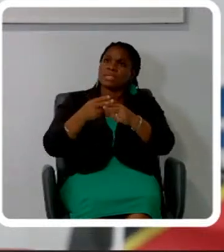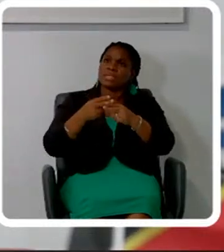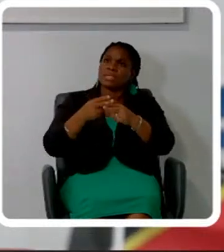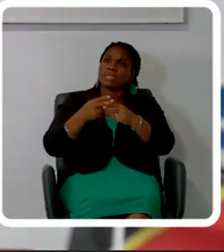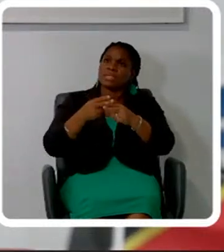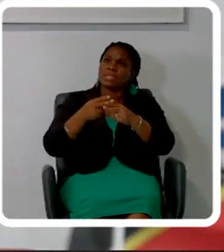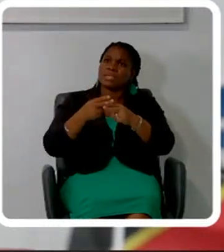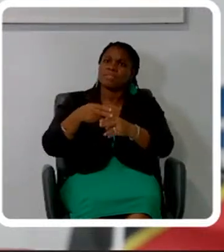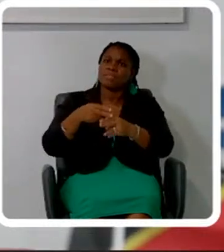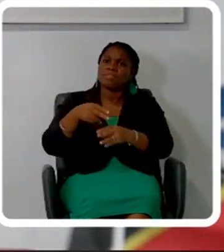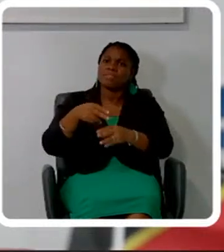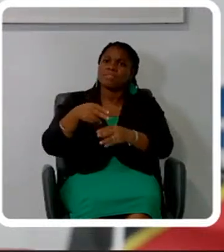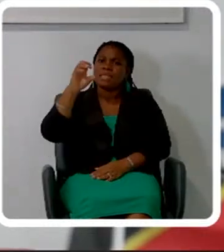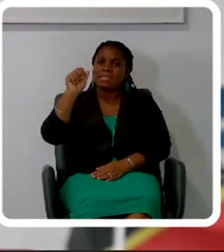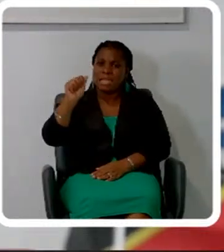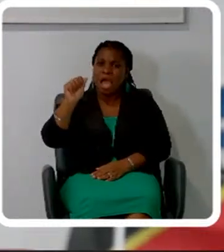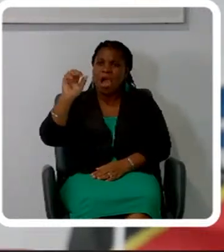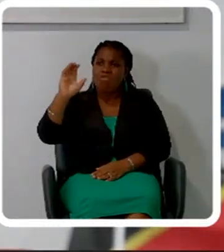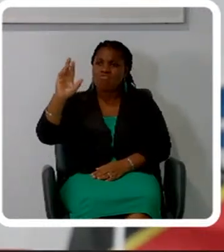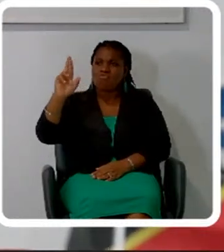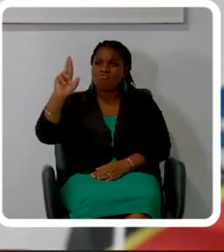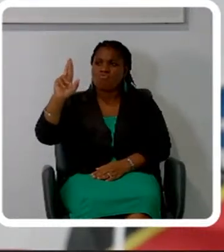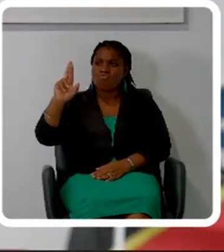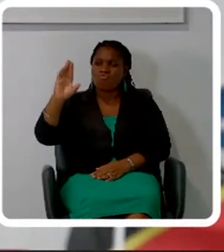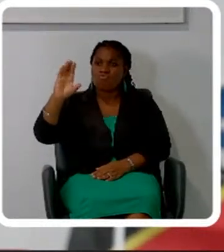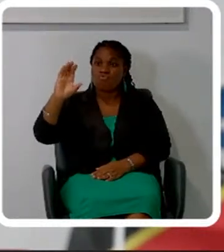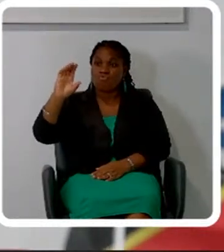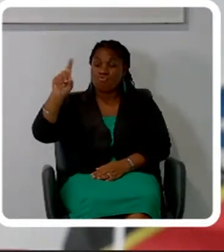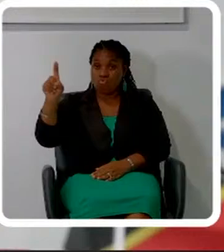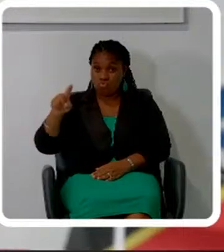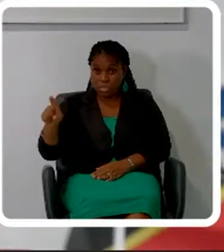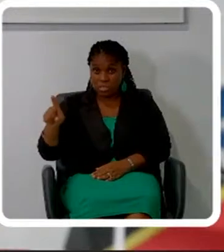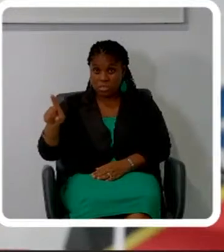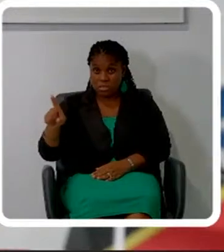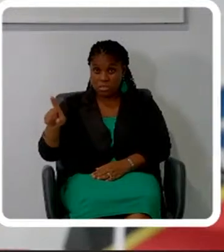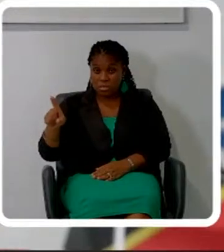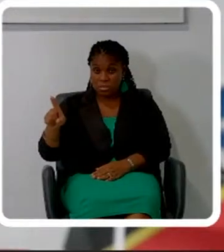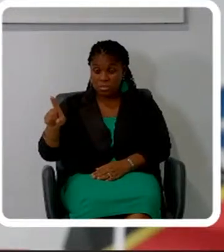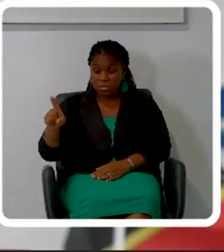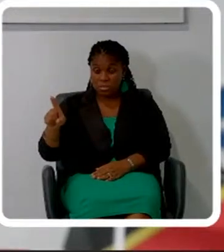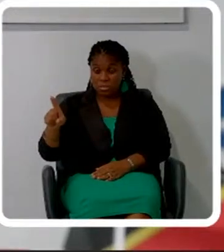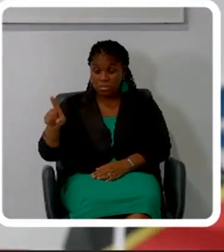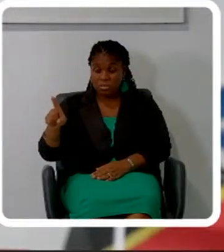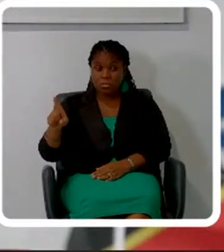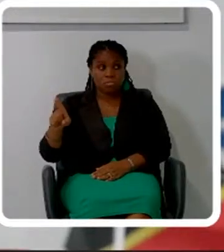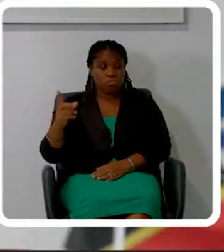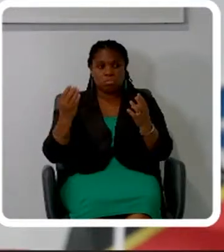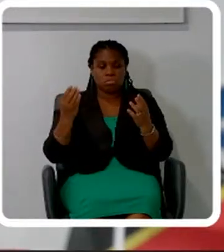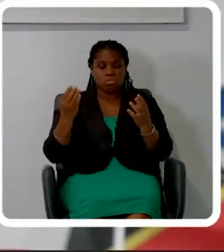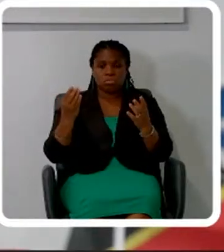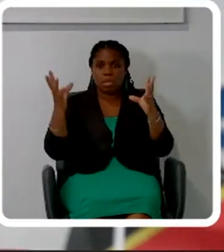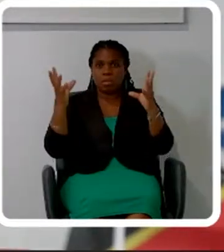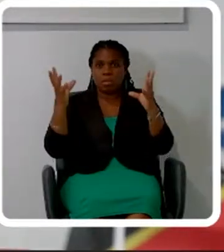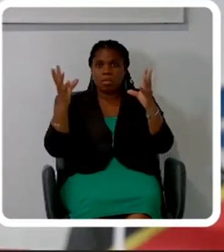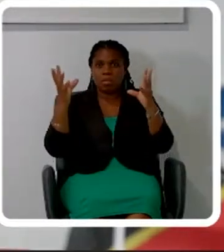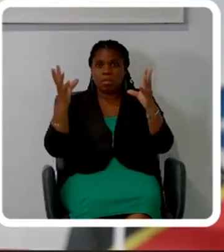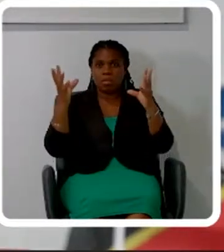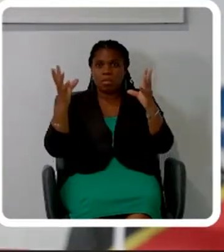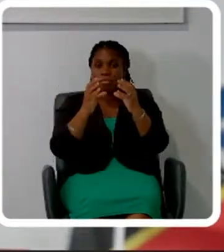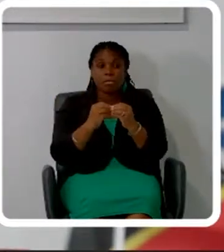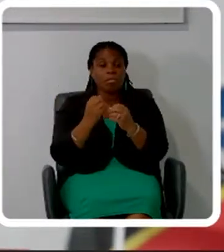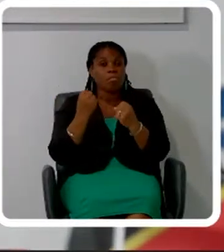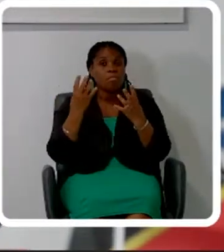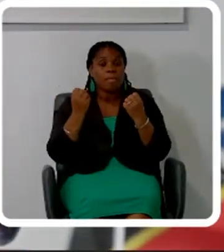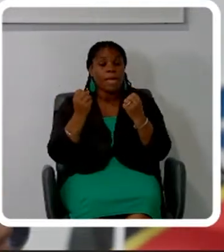Nevis as well. And so as you can see, I had many engagements that open up many opportunities for our